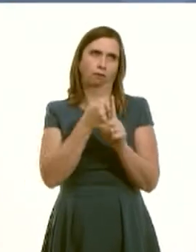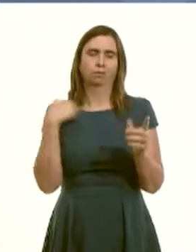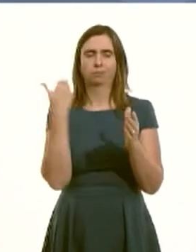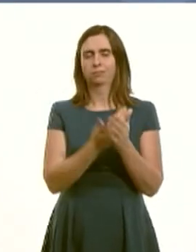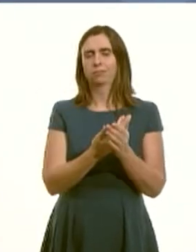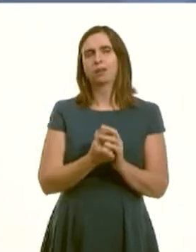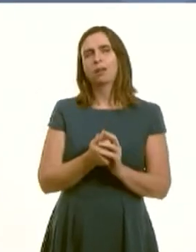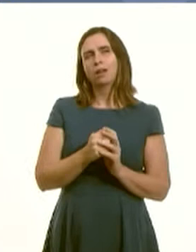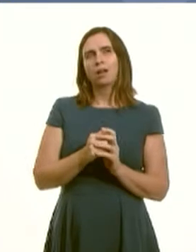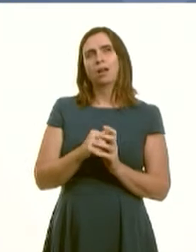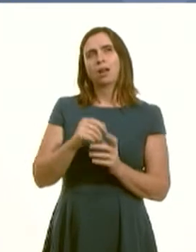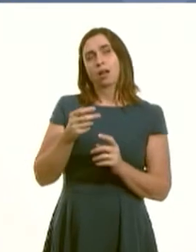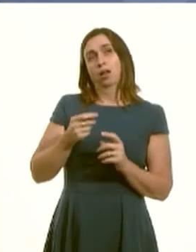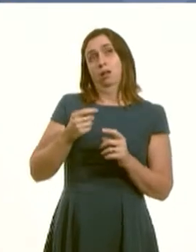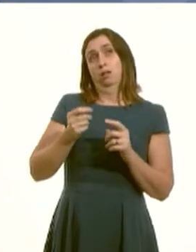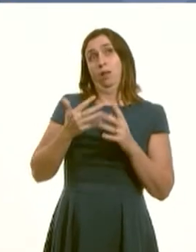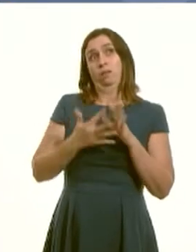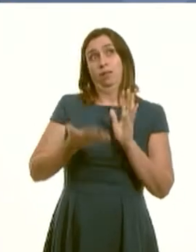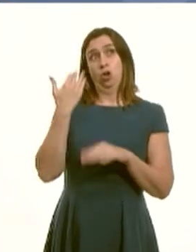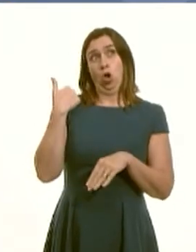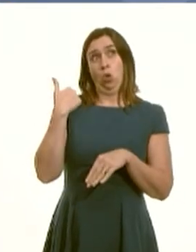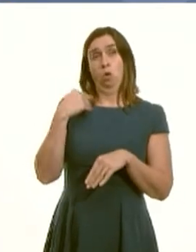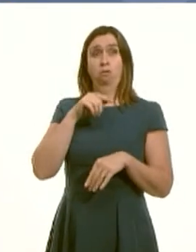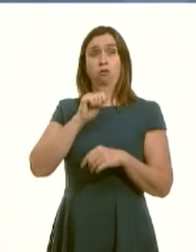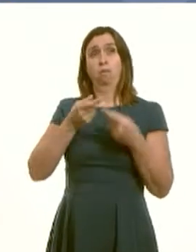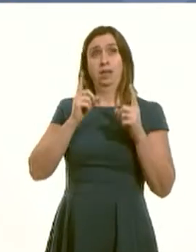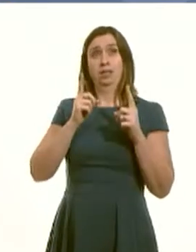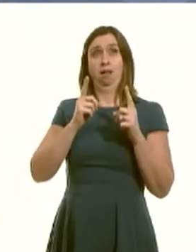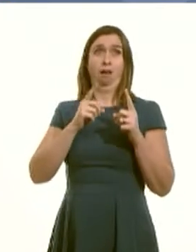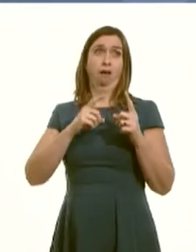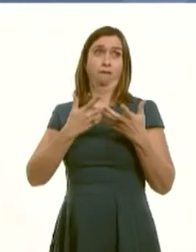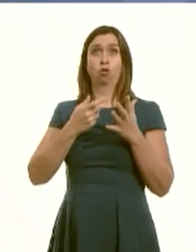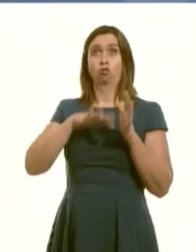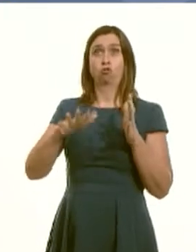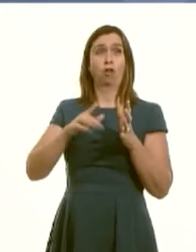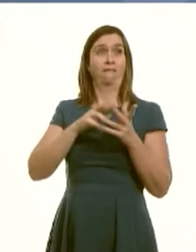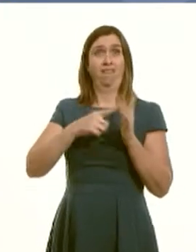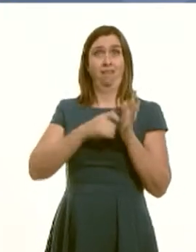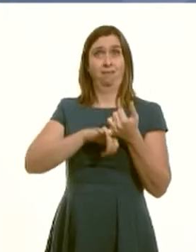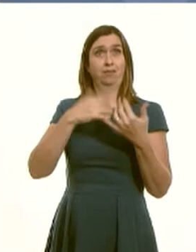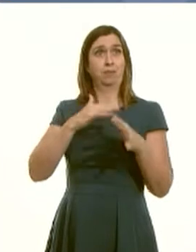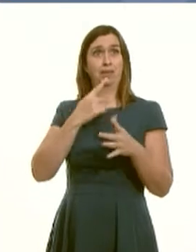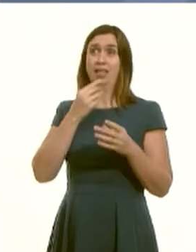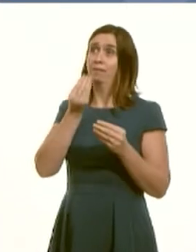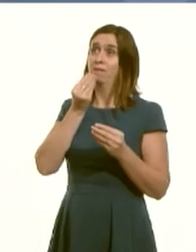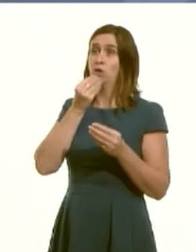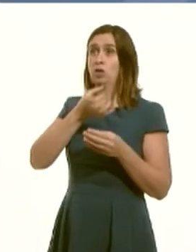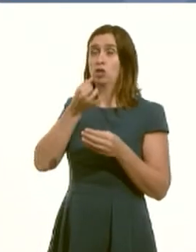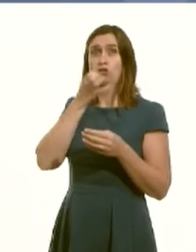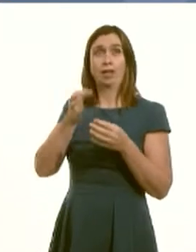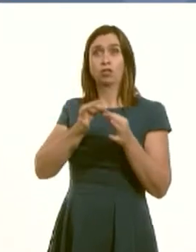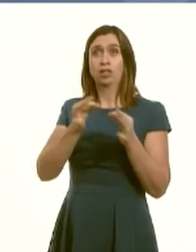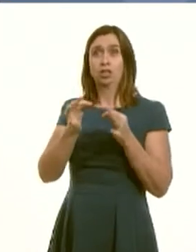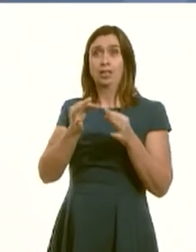weeks ago, your then Minister for Rural Affairs launched a food and drink strategy that aimed for a 30% growth in output,